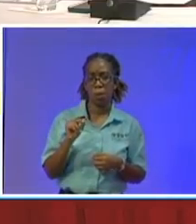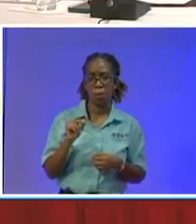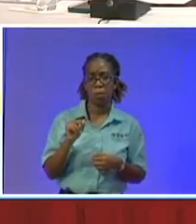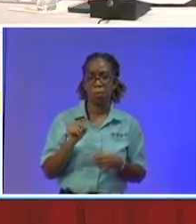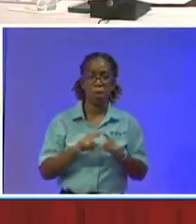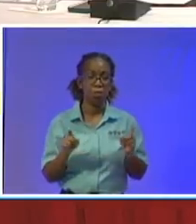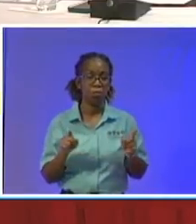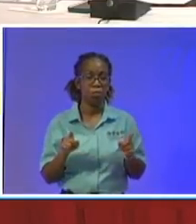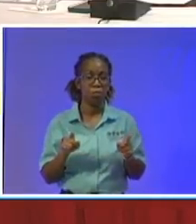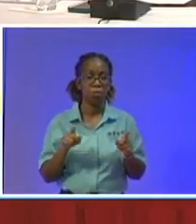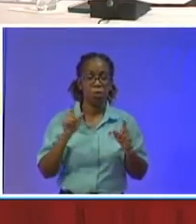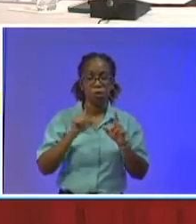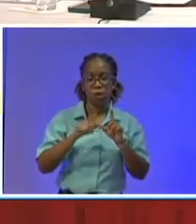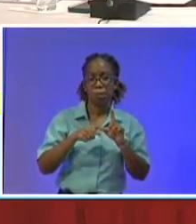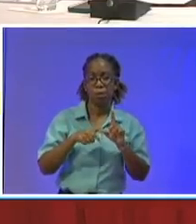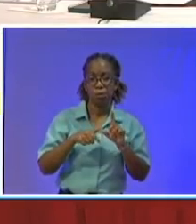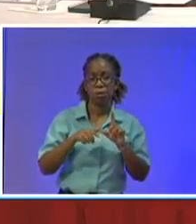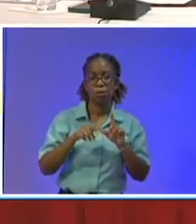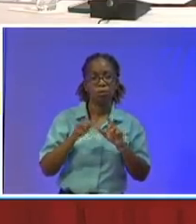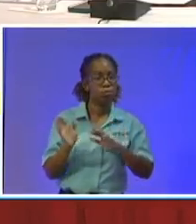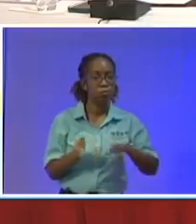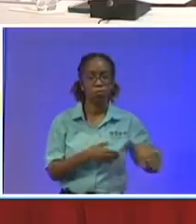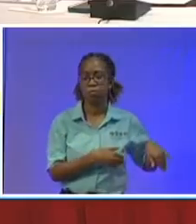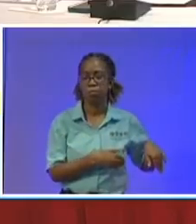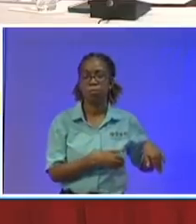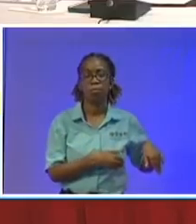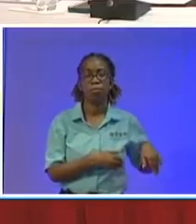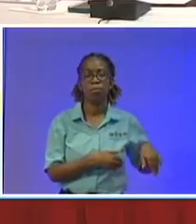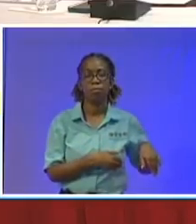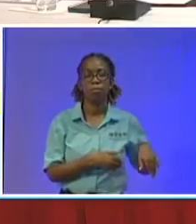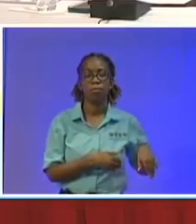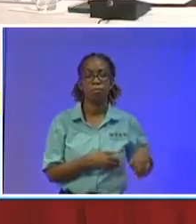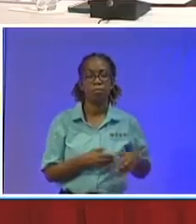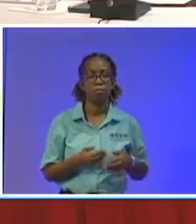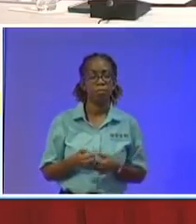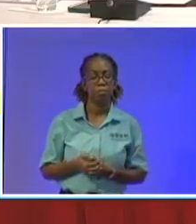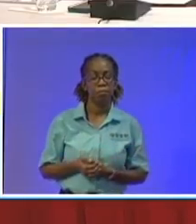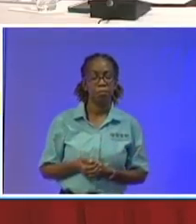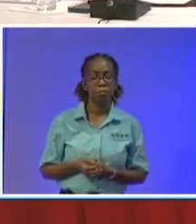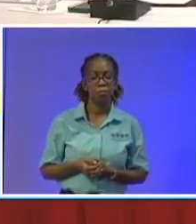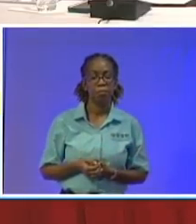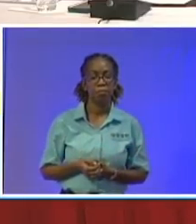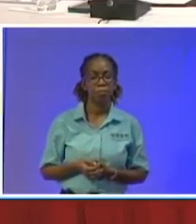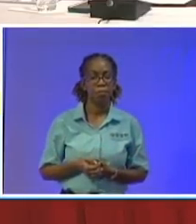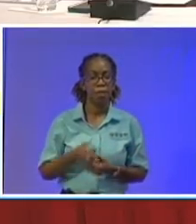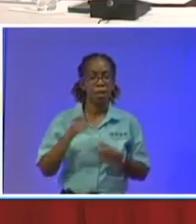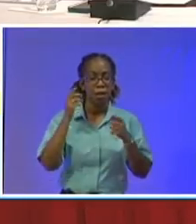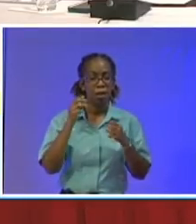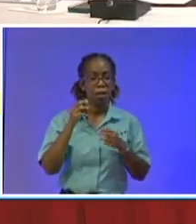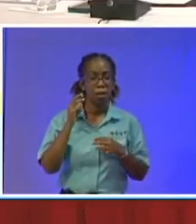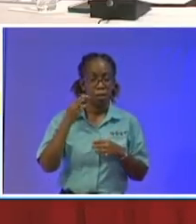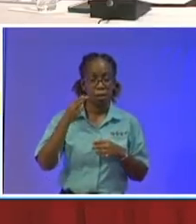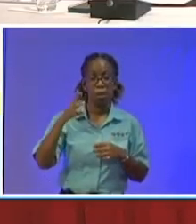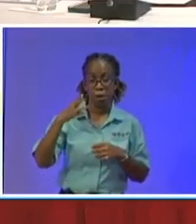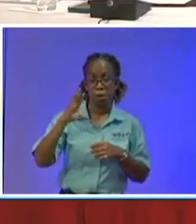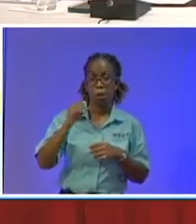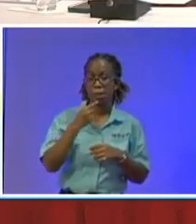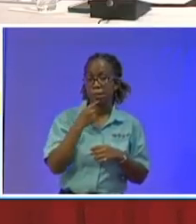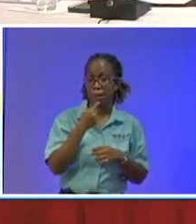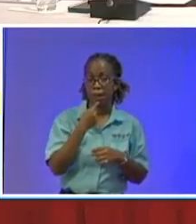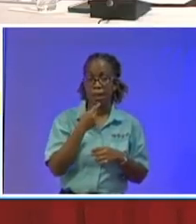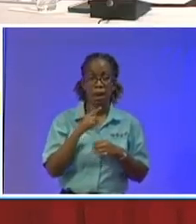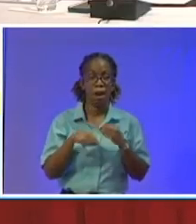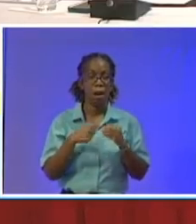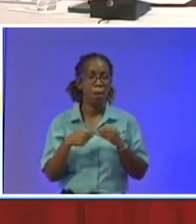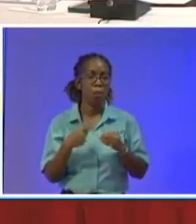is the WHO recommendation there for AstraZeneca boosters? Thank you. Okay, so